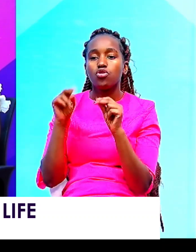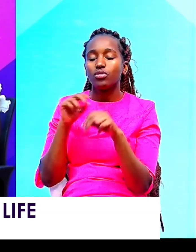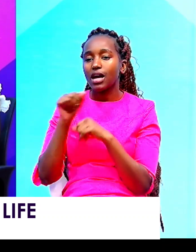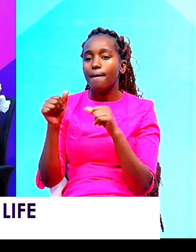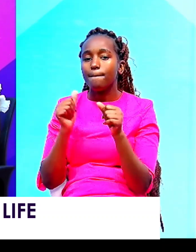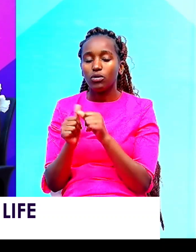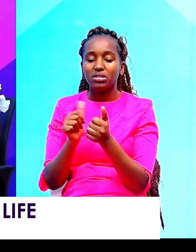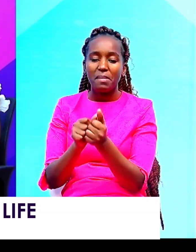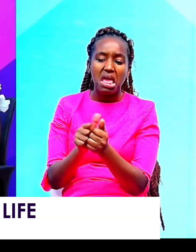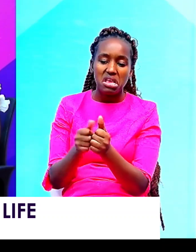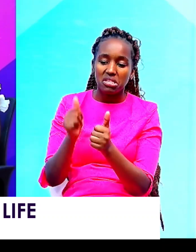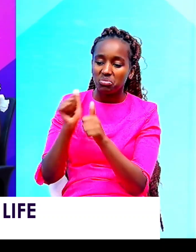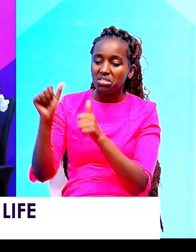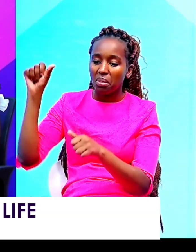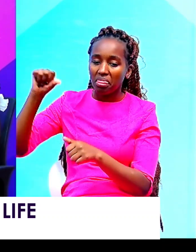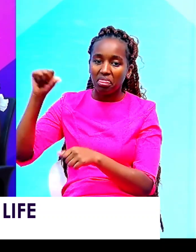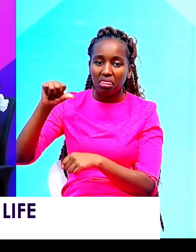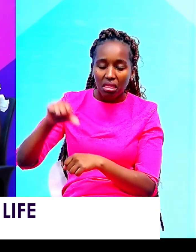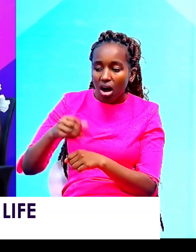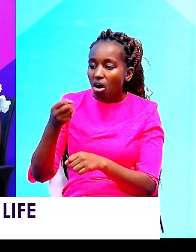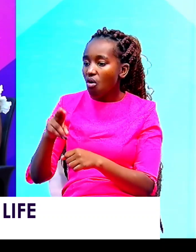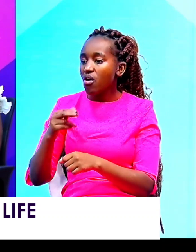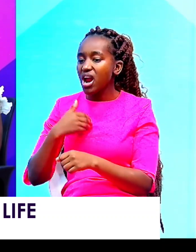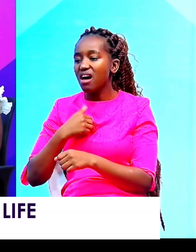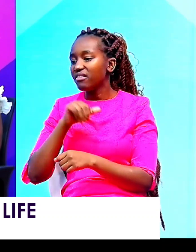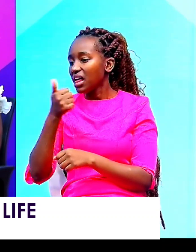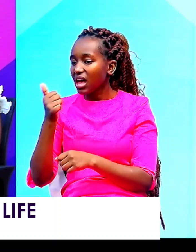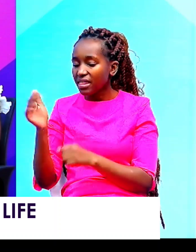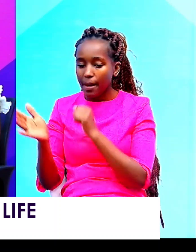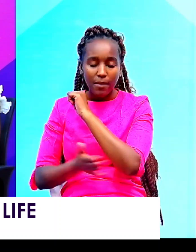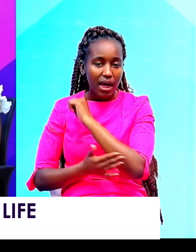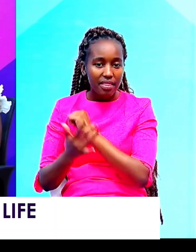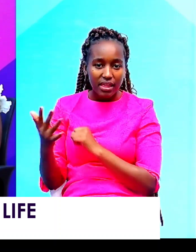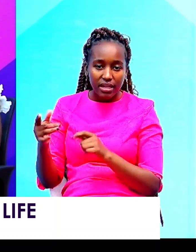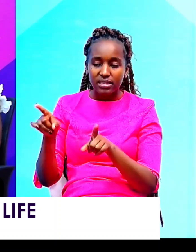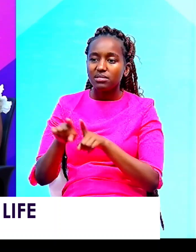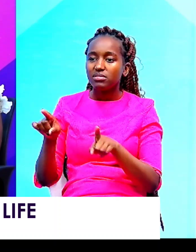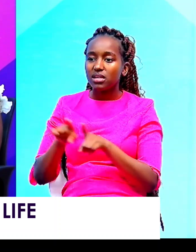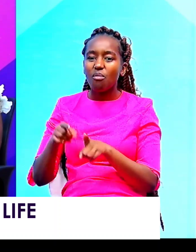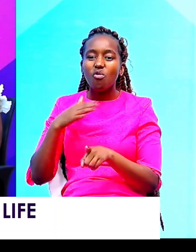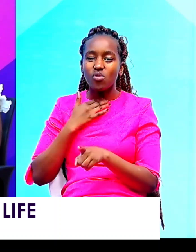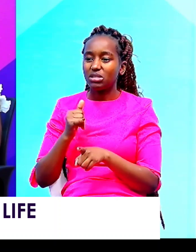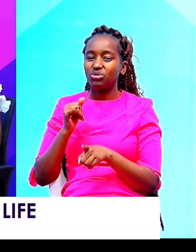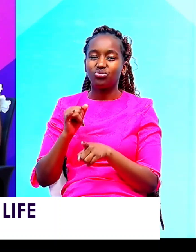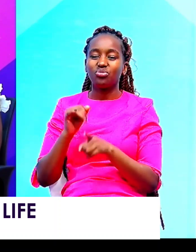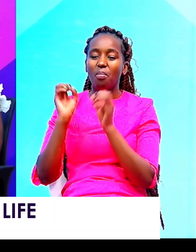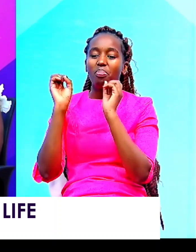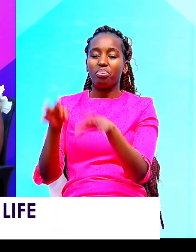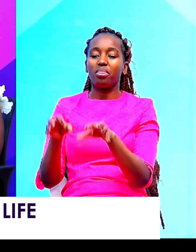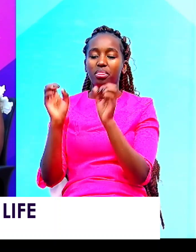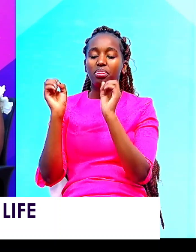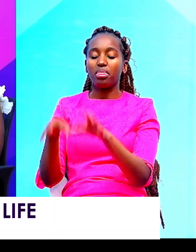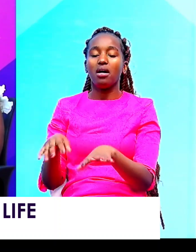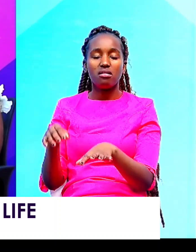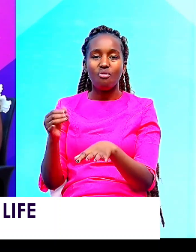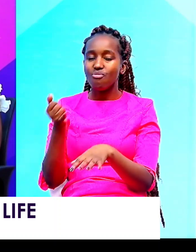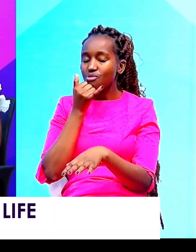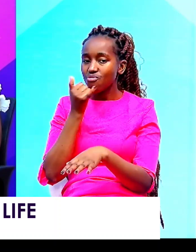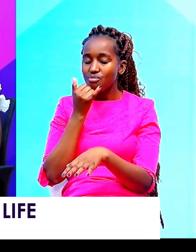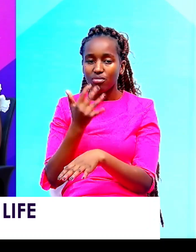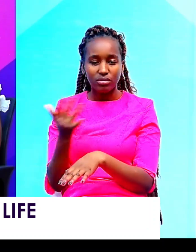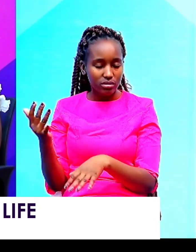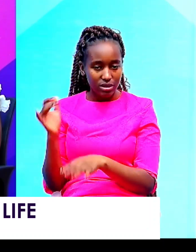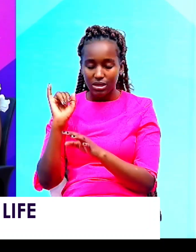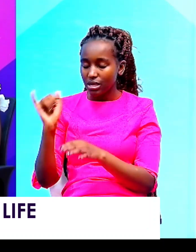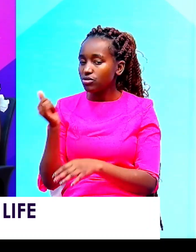maize that have aflatoxin in them, and then you find a way of disposing, but you dispose in our children. That